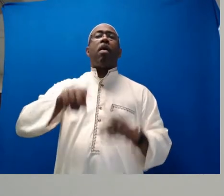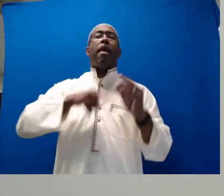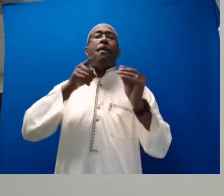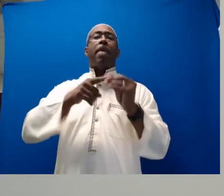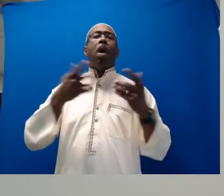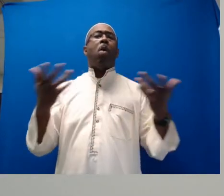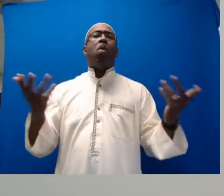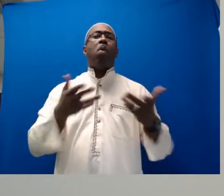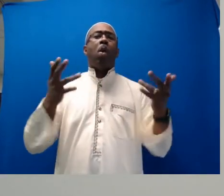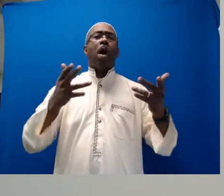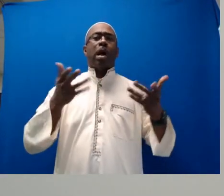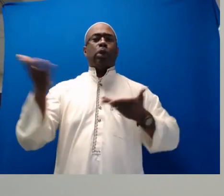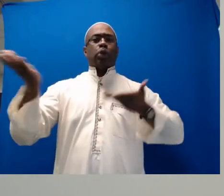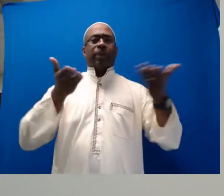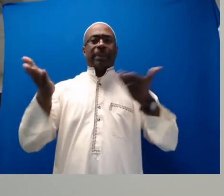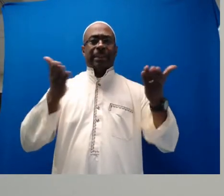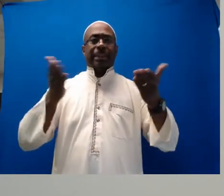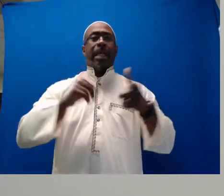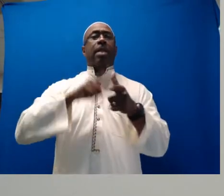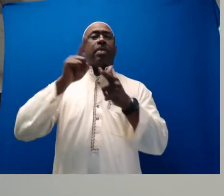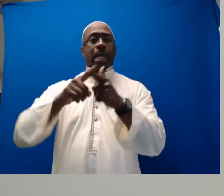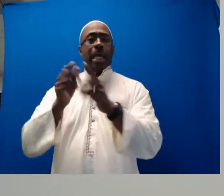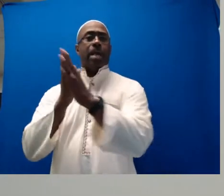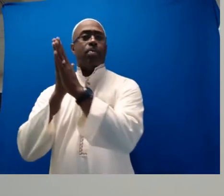the khutbah and then the salah.